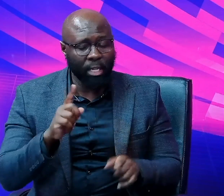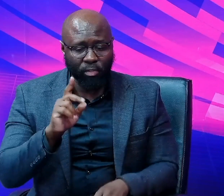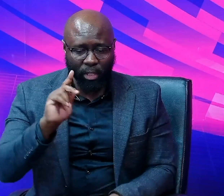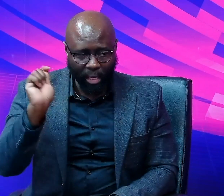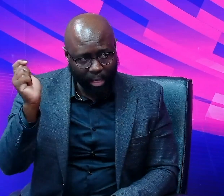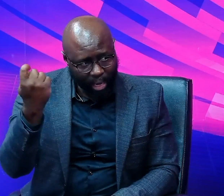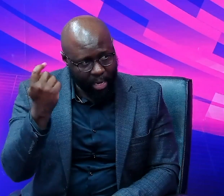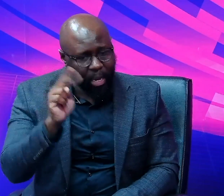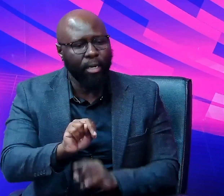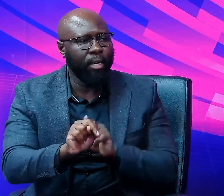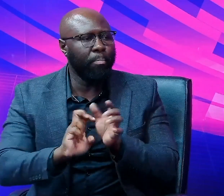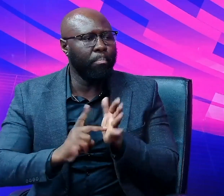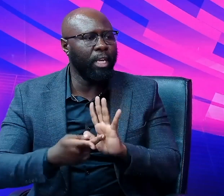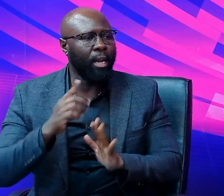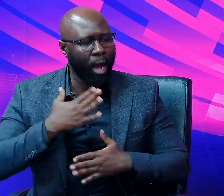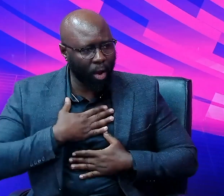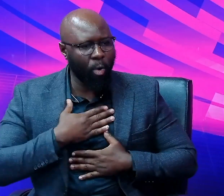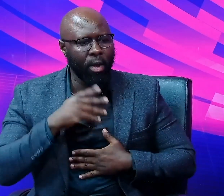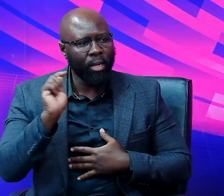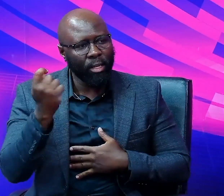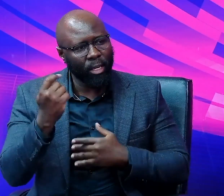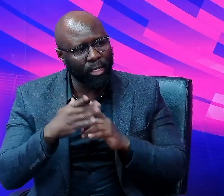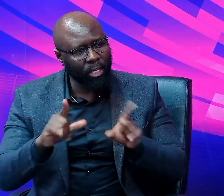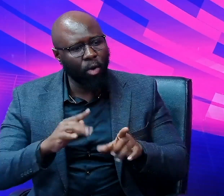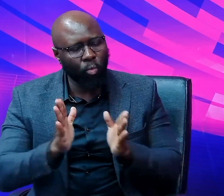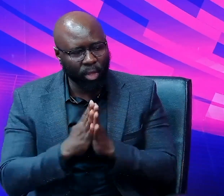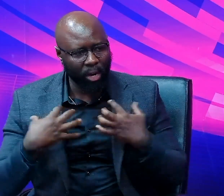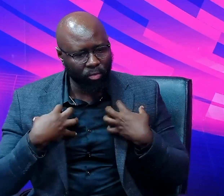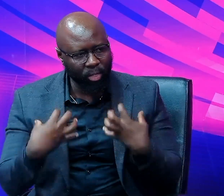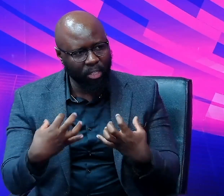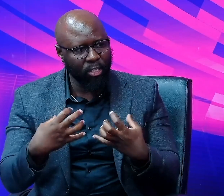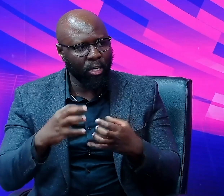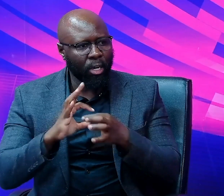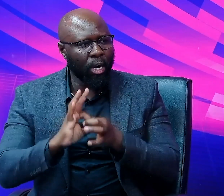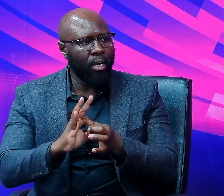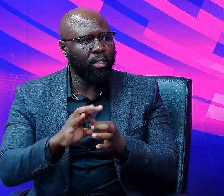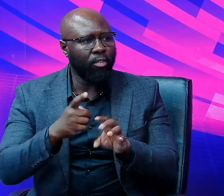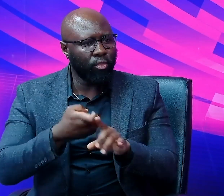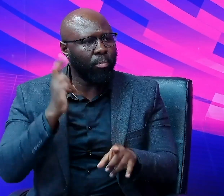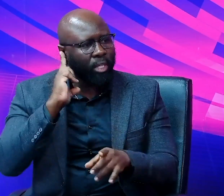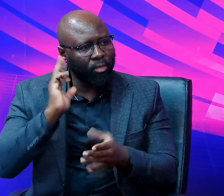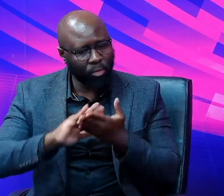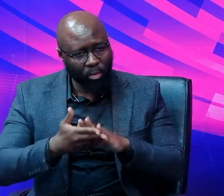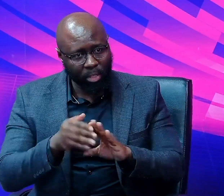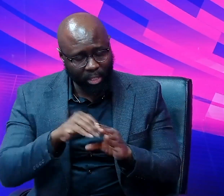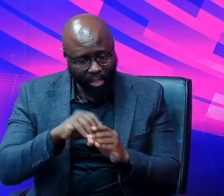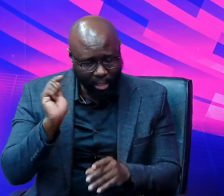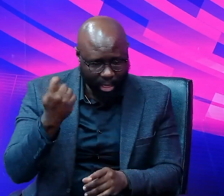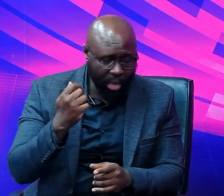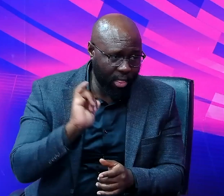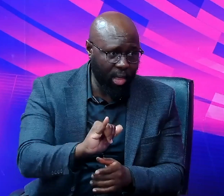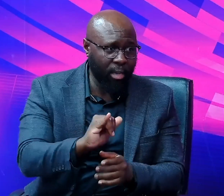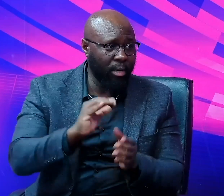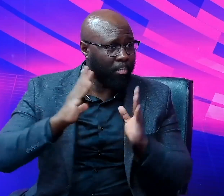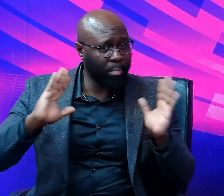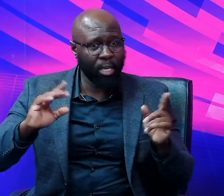be general. But you have to do Kenyan, meaning that our sign language, which is rich in culture, and also